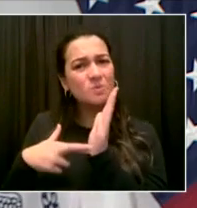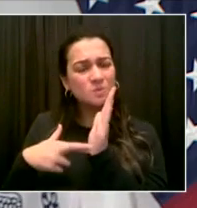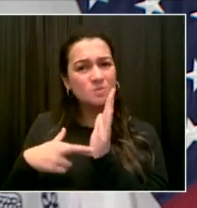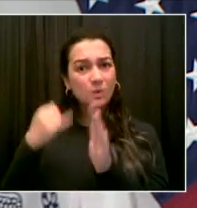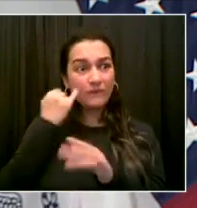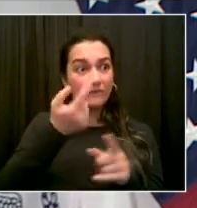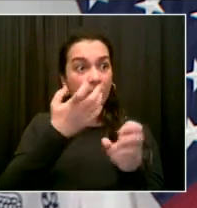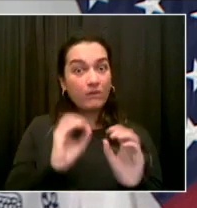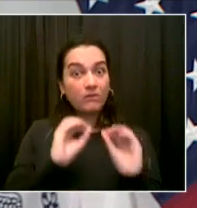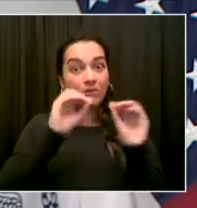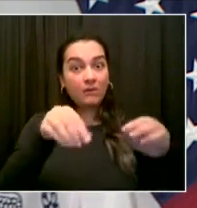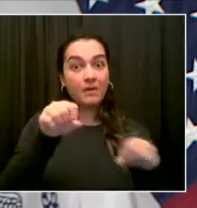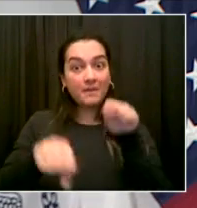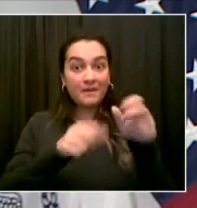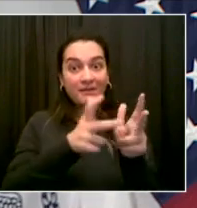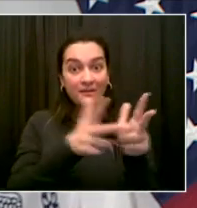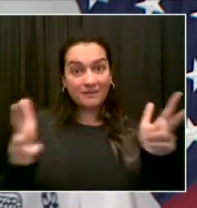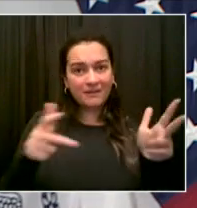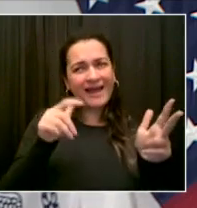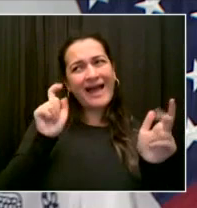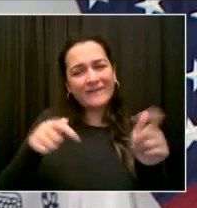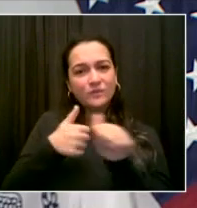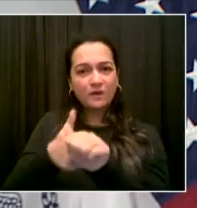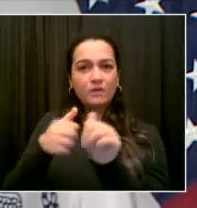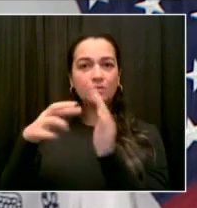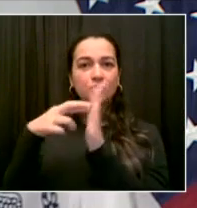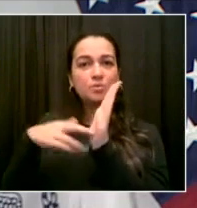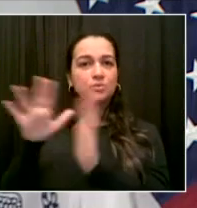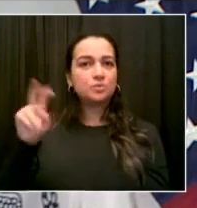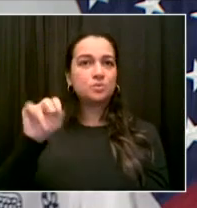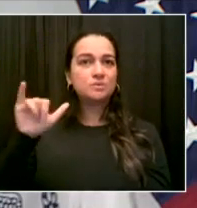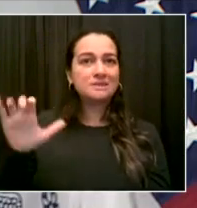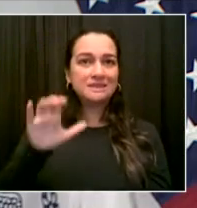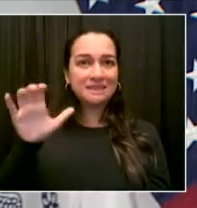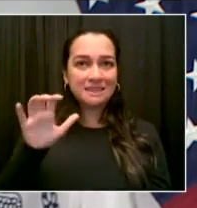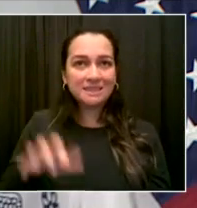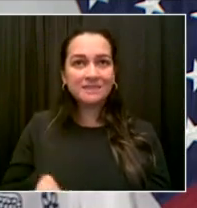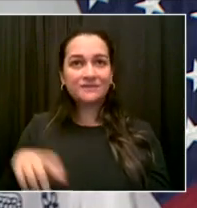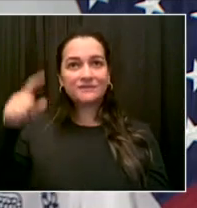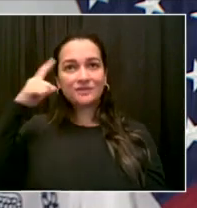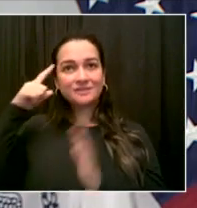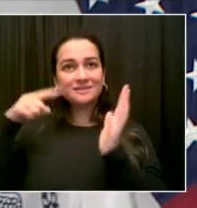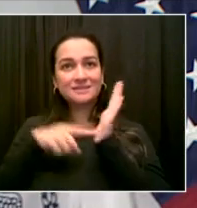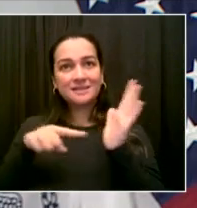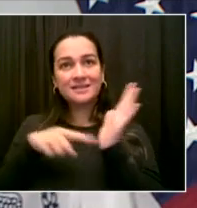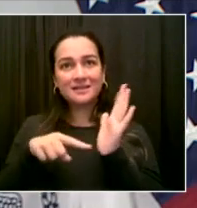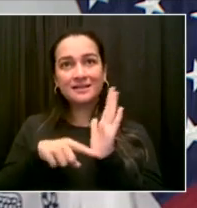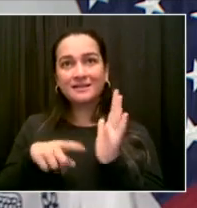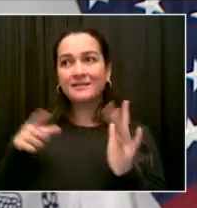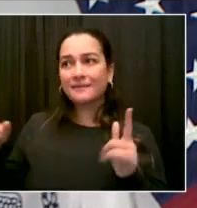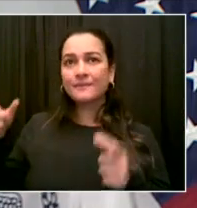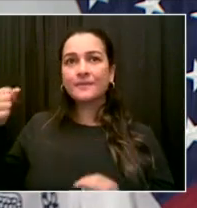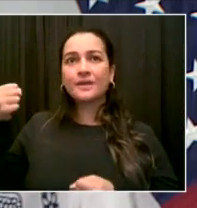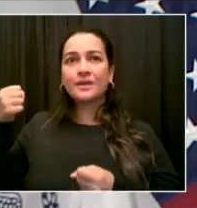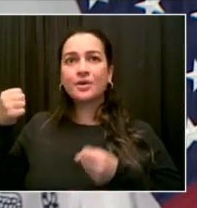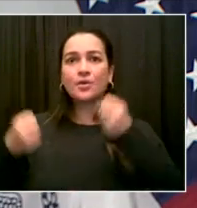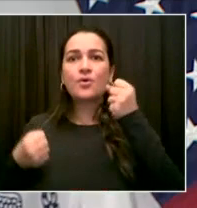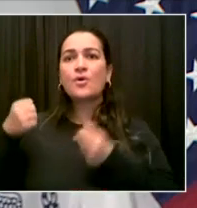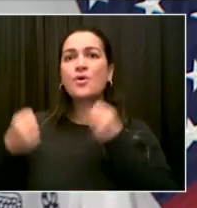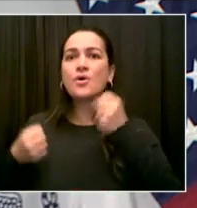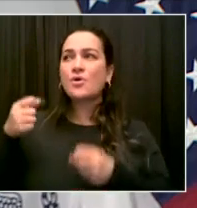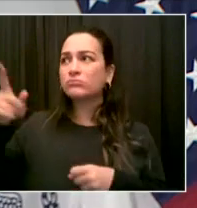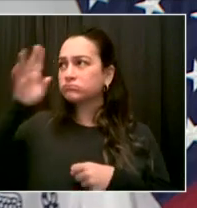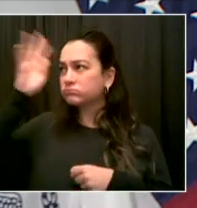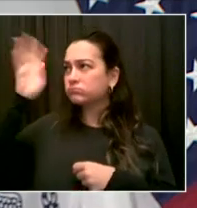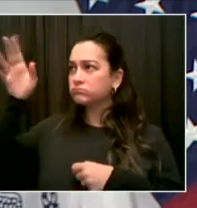to the health and safety rules in New York City and the laws. I mean, we don't accept that, obviously. If someone tries to just come in, make a profit, and evade the law,